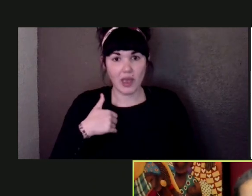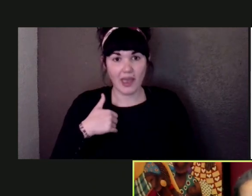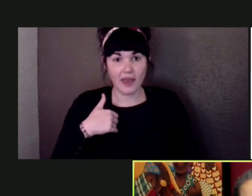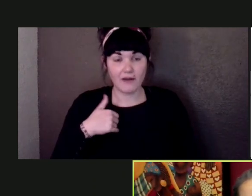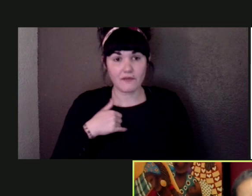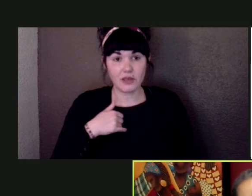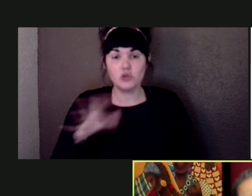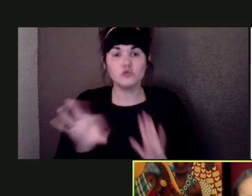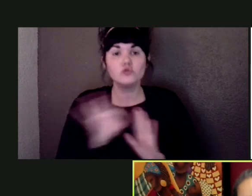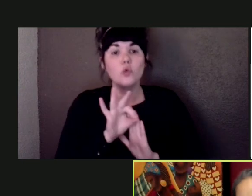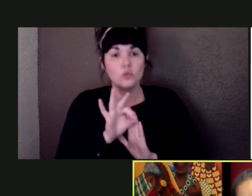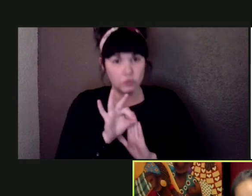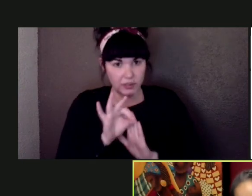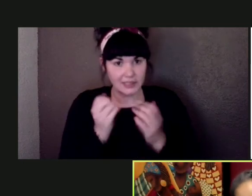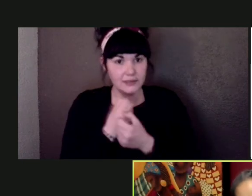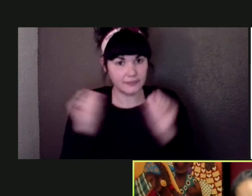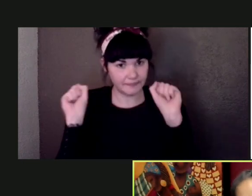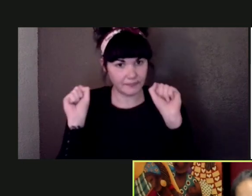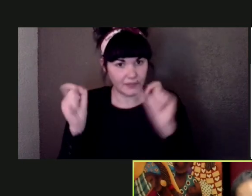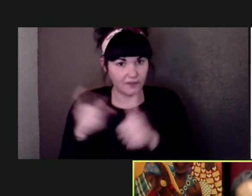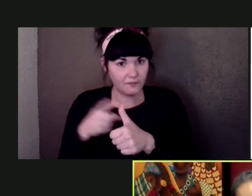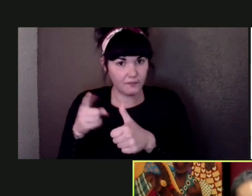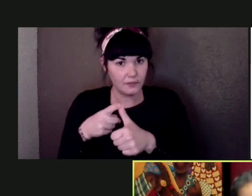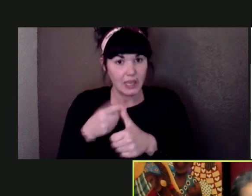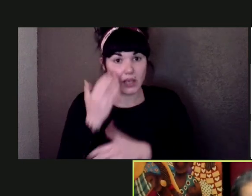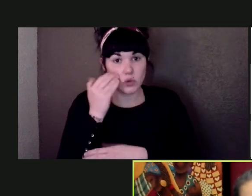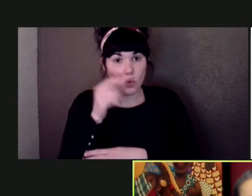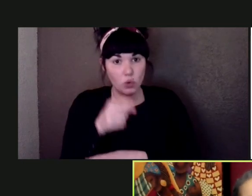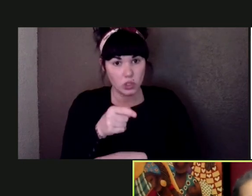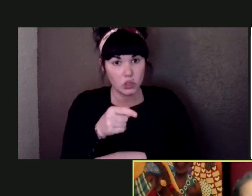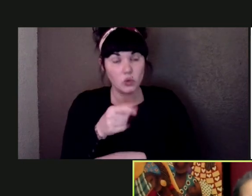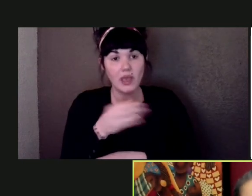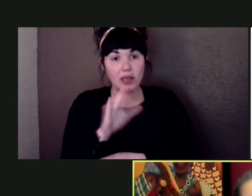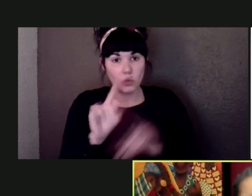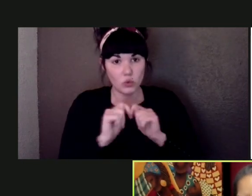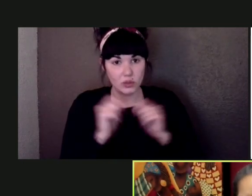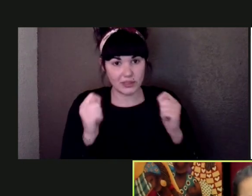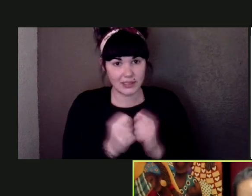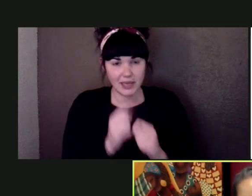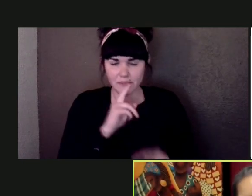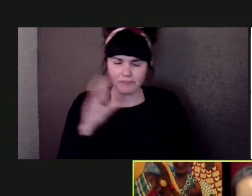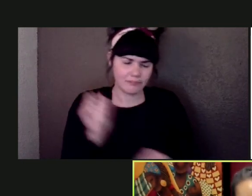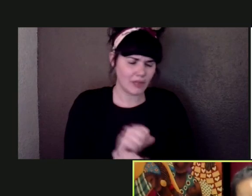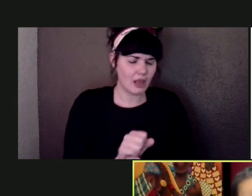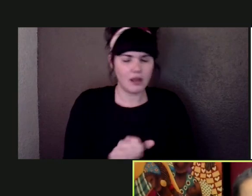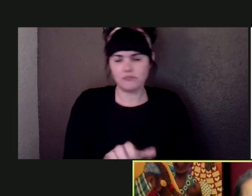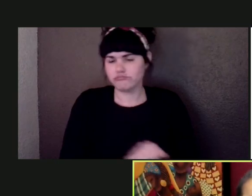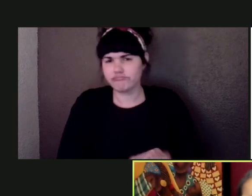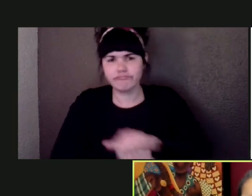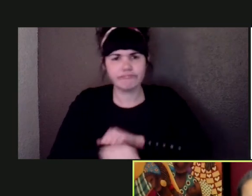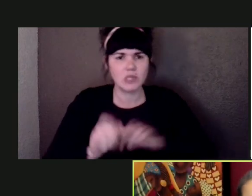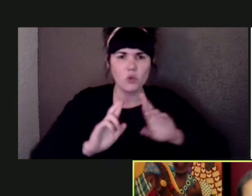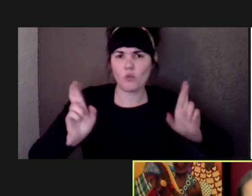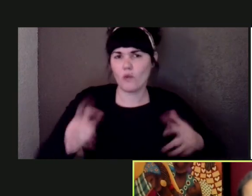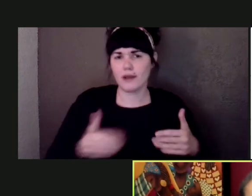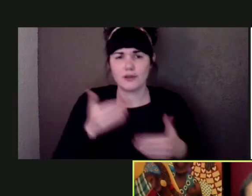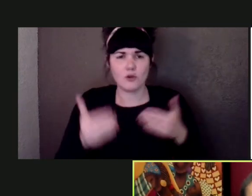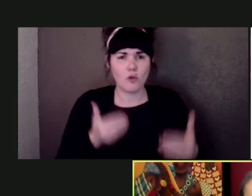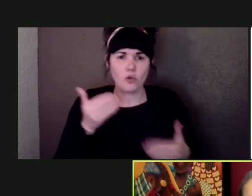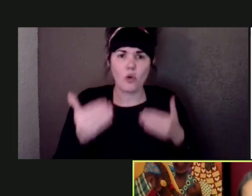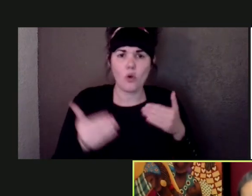and knowing that you and your team are absolutely ready to go to be able to provide